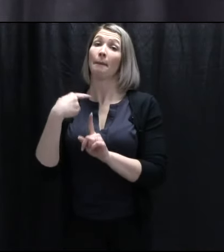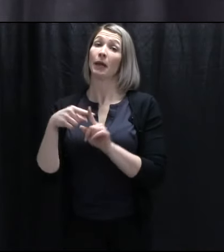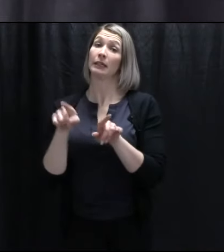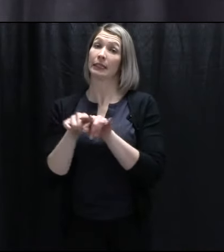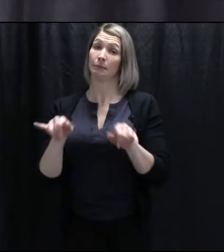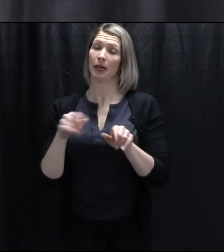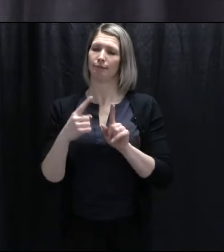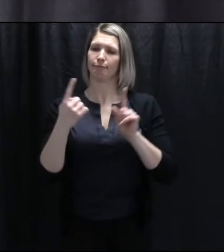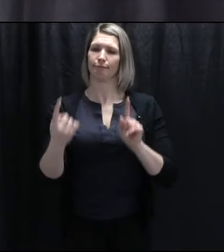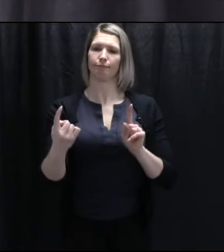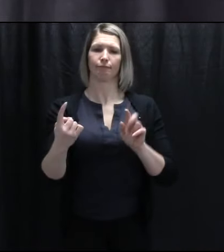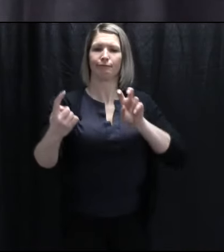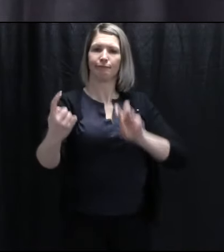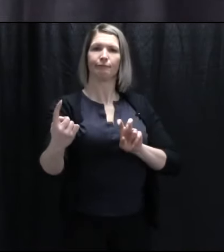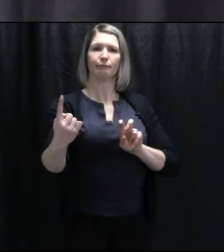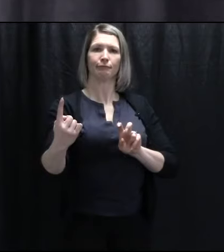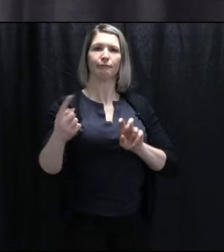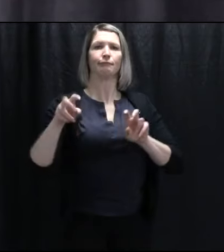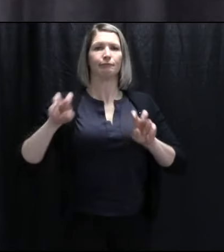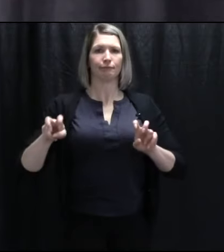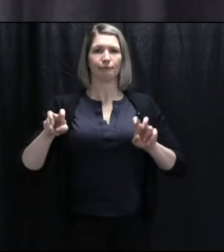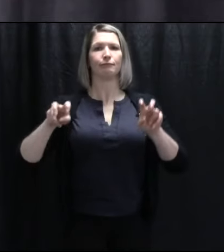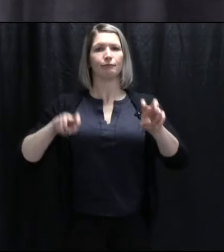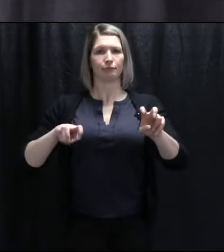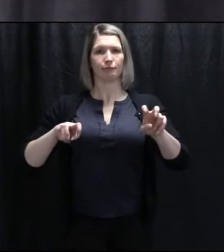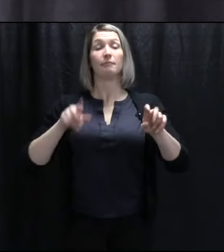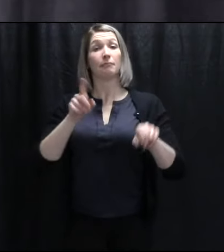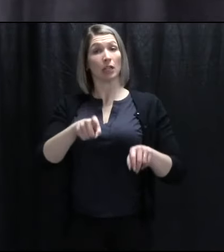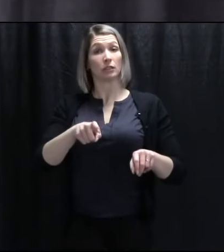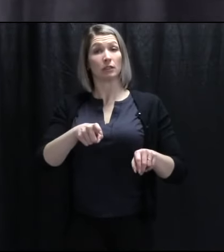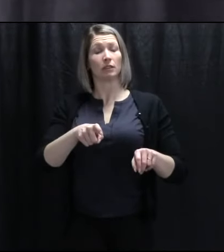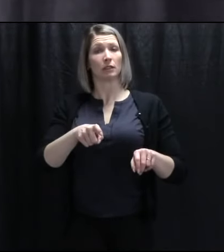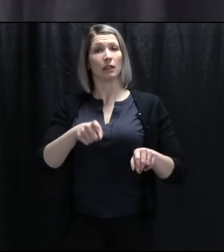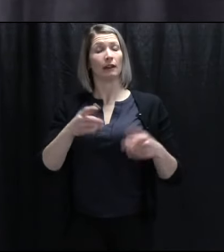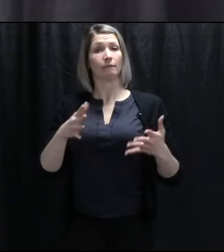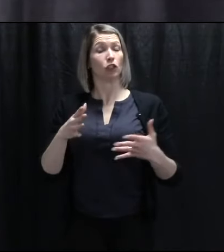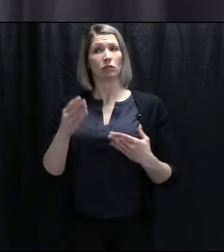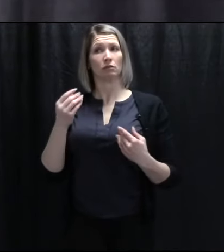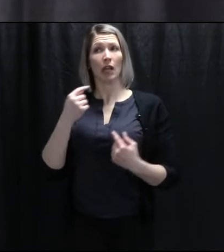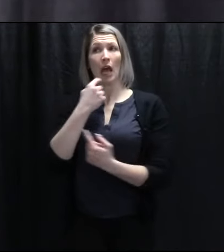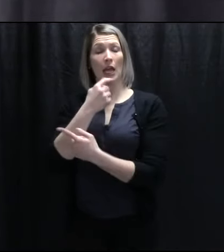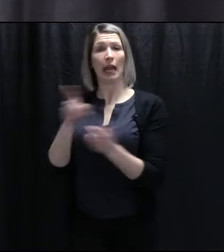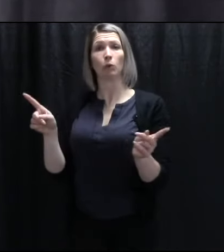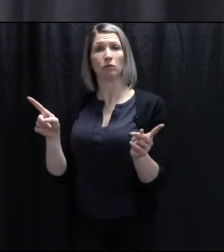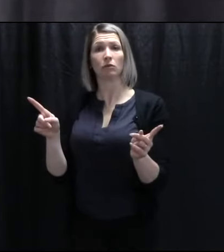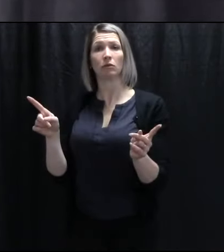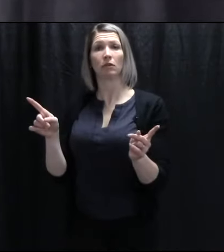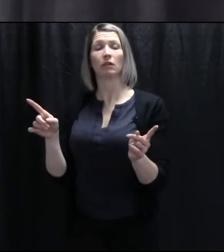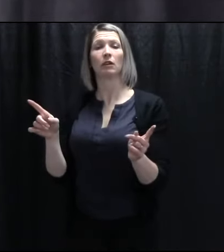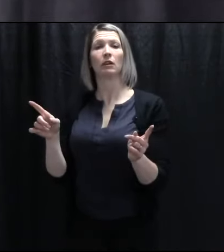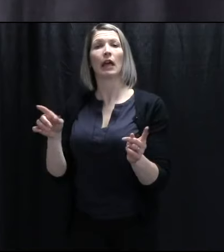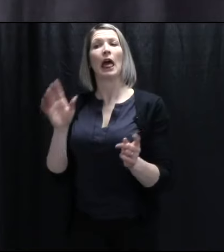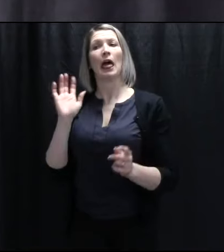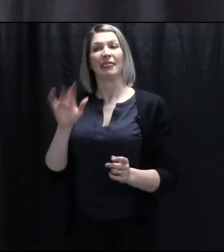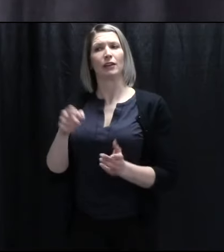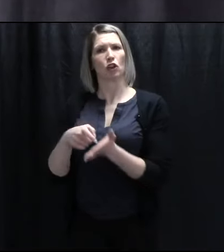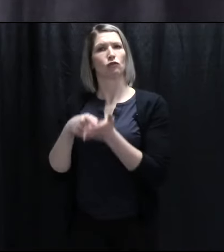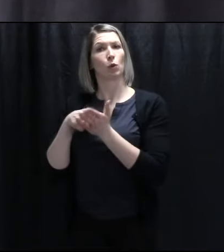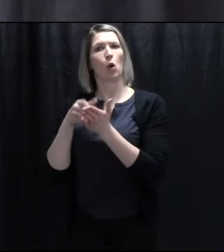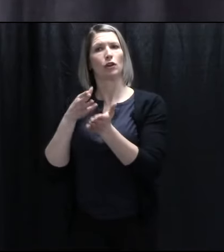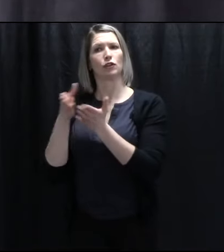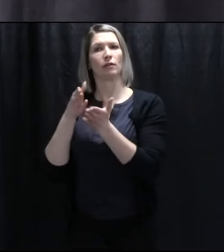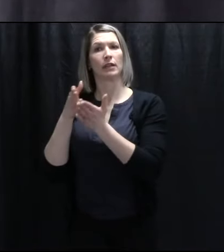in place. So that is, public transit is an essential service. It's, for